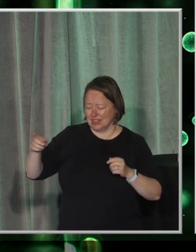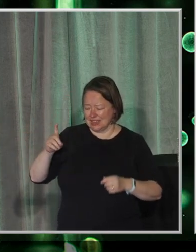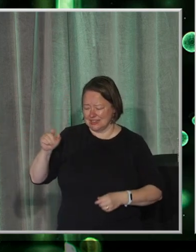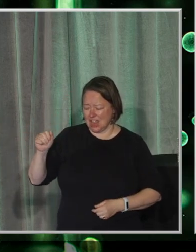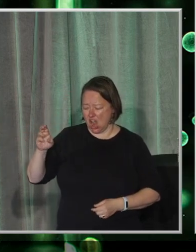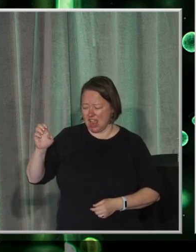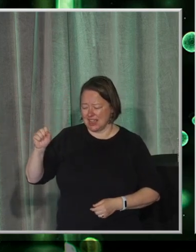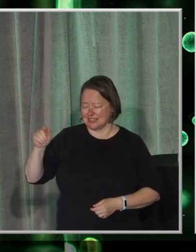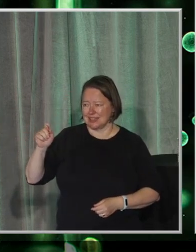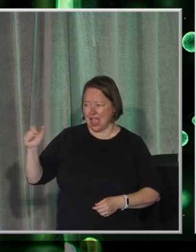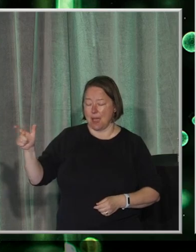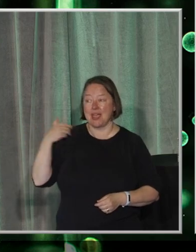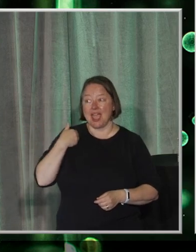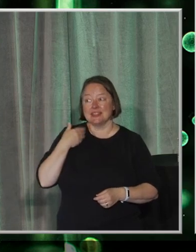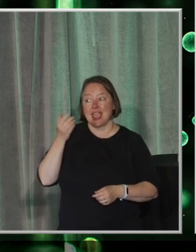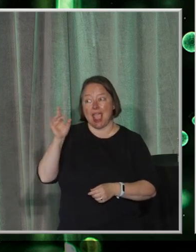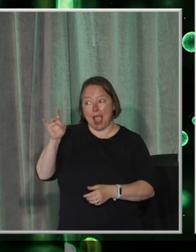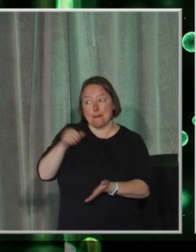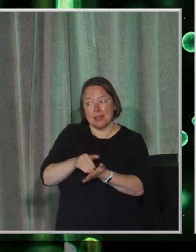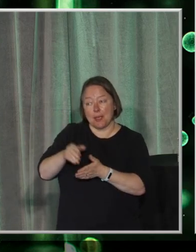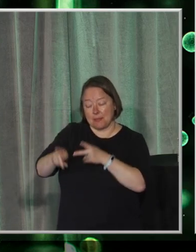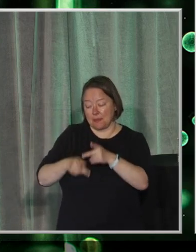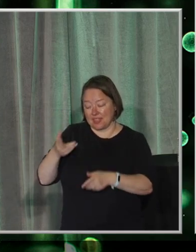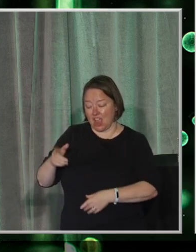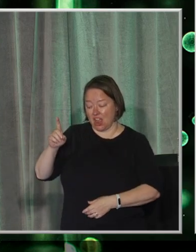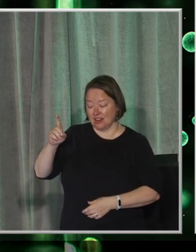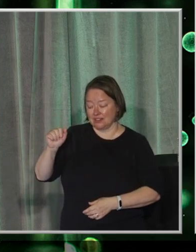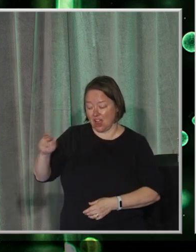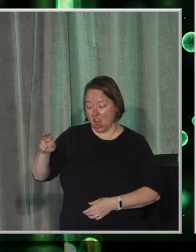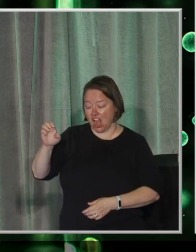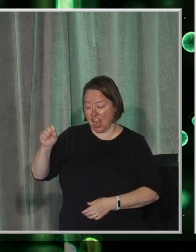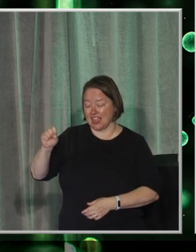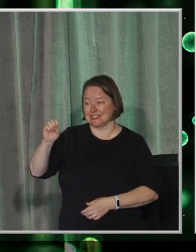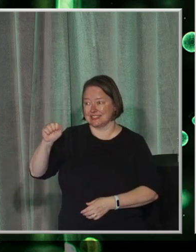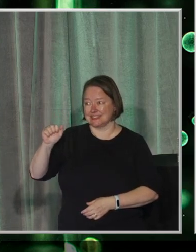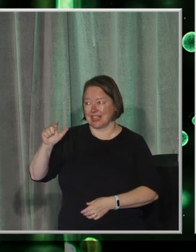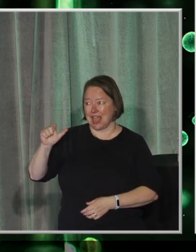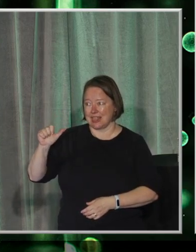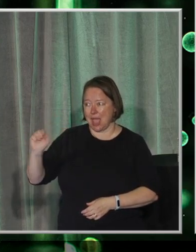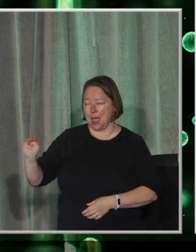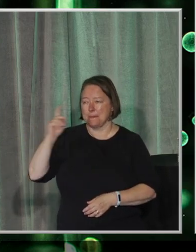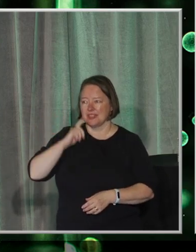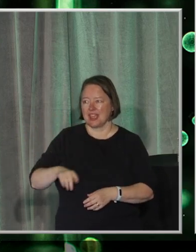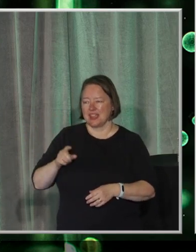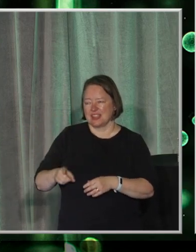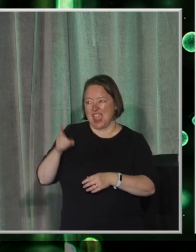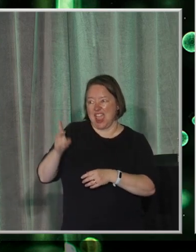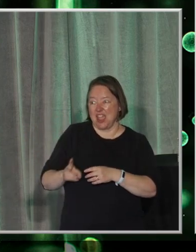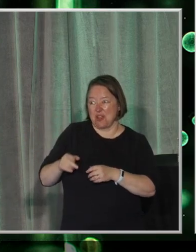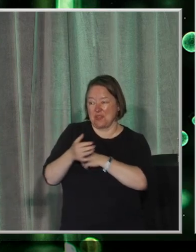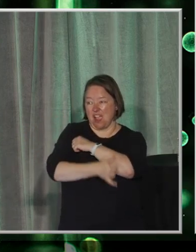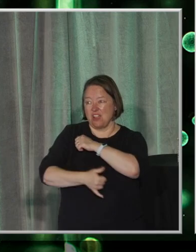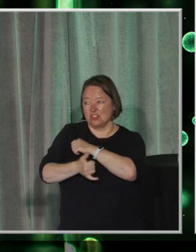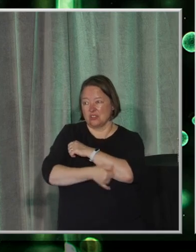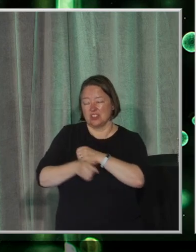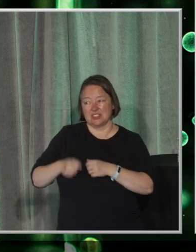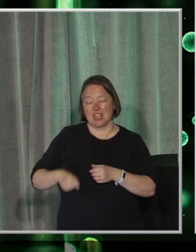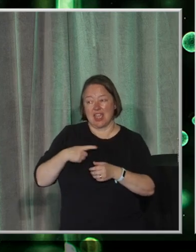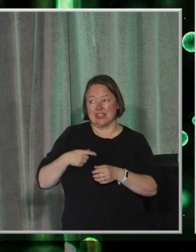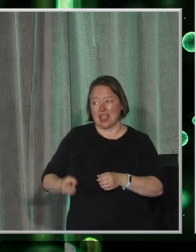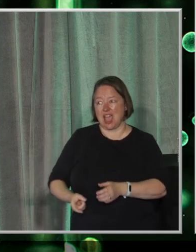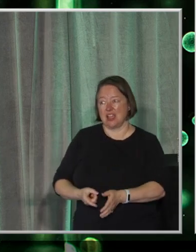of over 8 million people. And also it's considered as an economic hub of the country. Hence, high demand of the